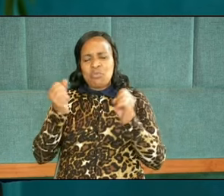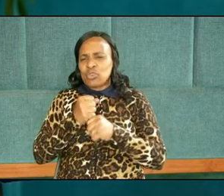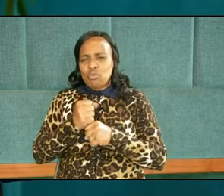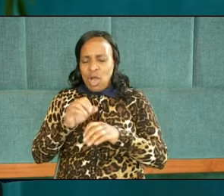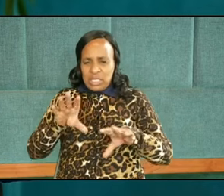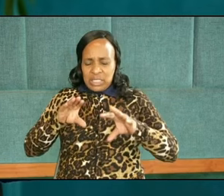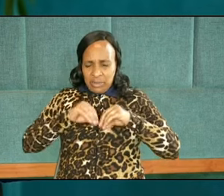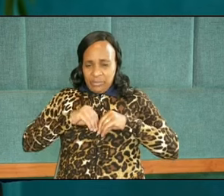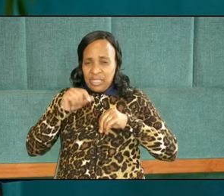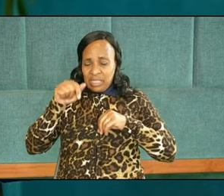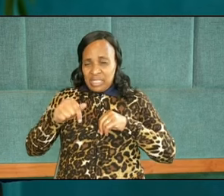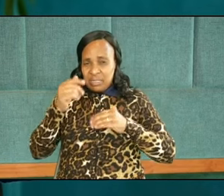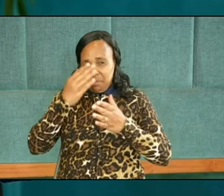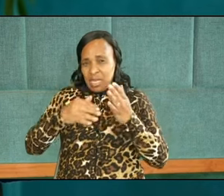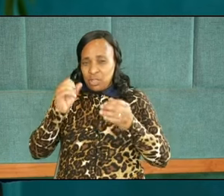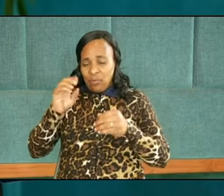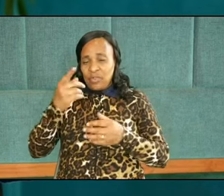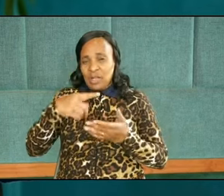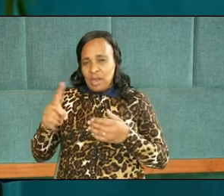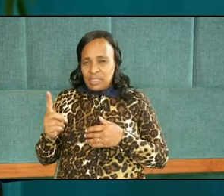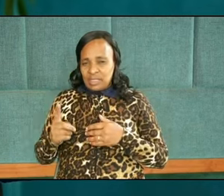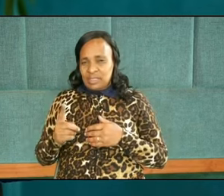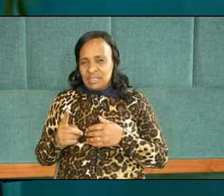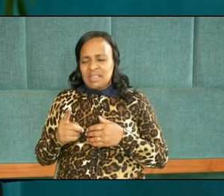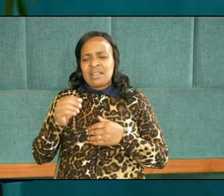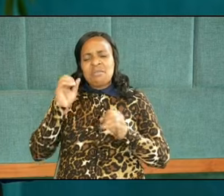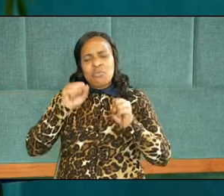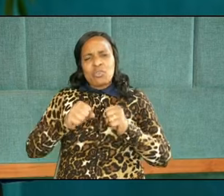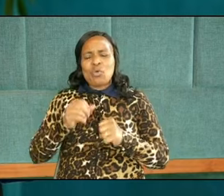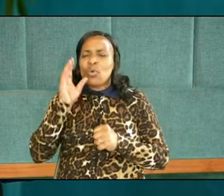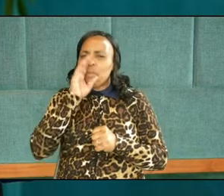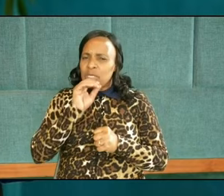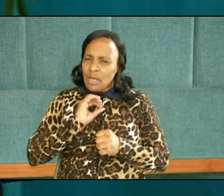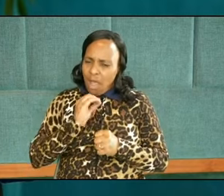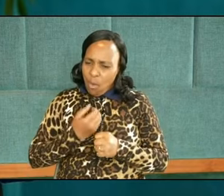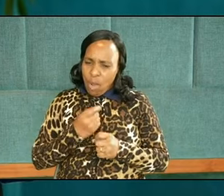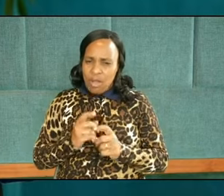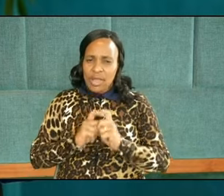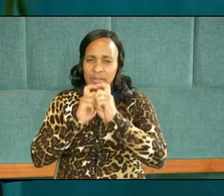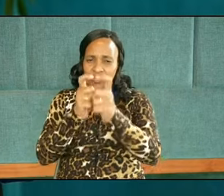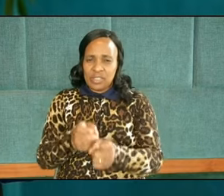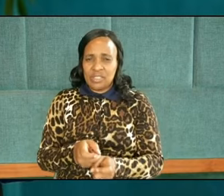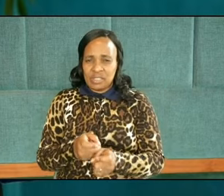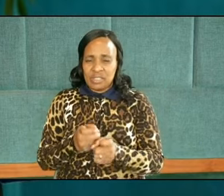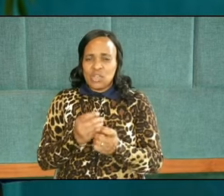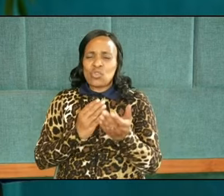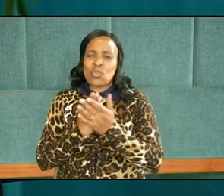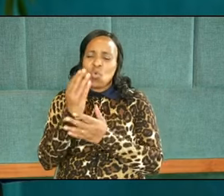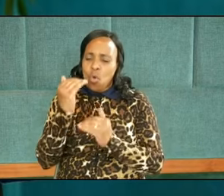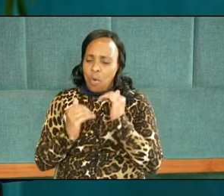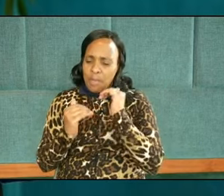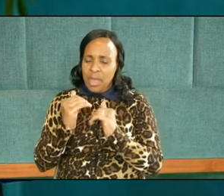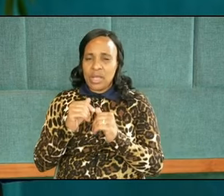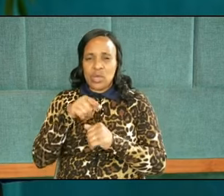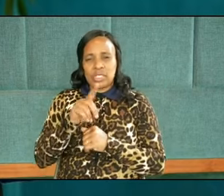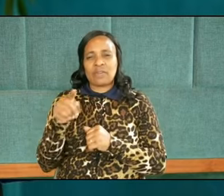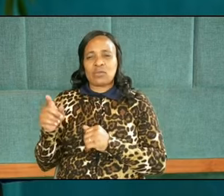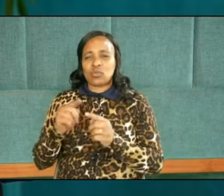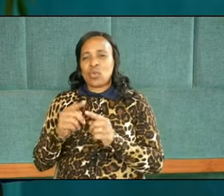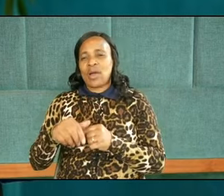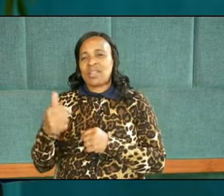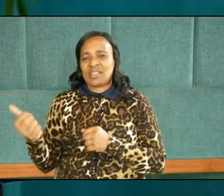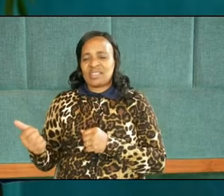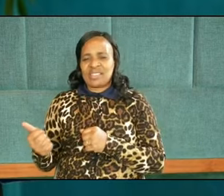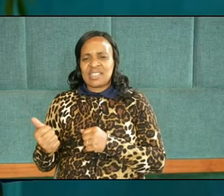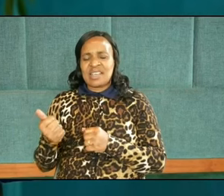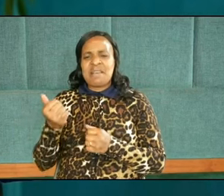stars, right? So we can miss our gifts by comparing ourselves to others. Comparison is the